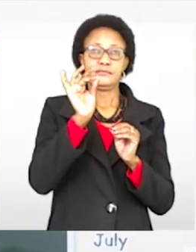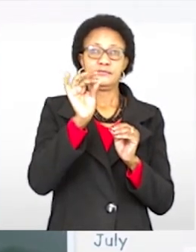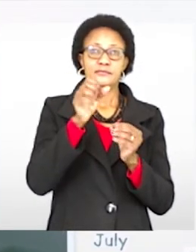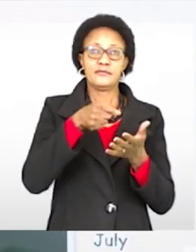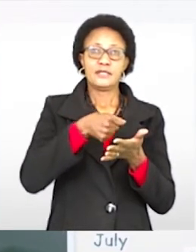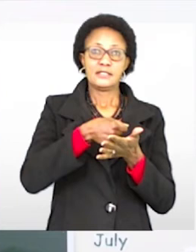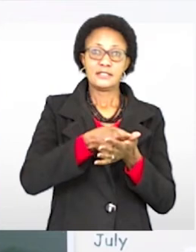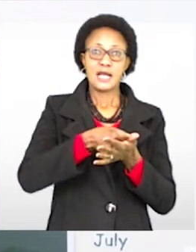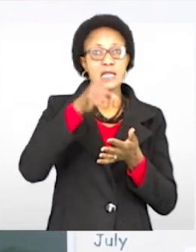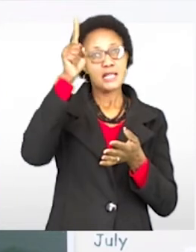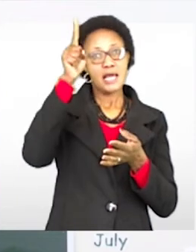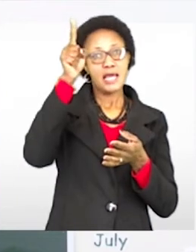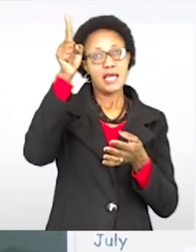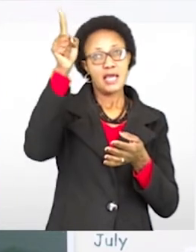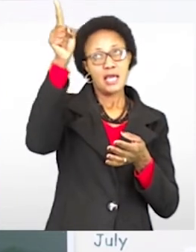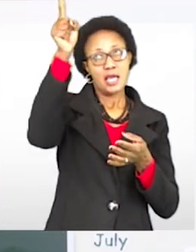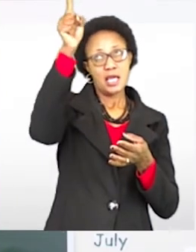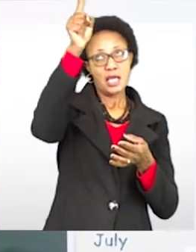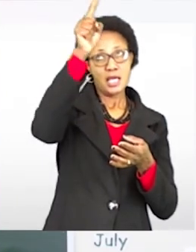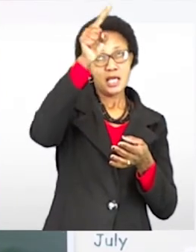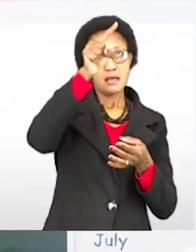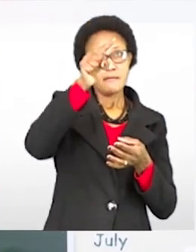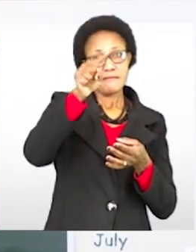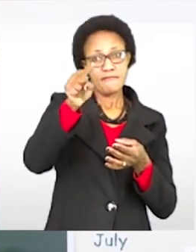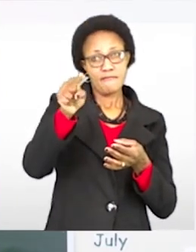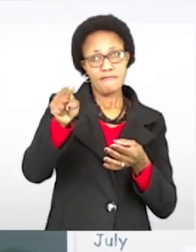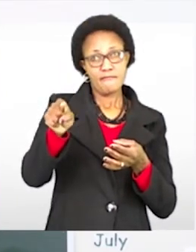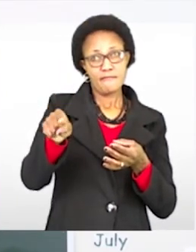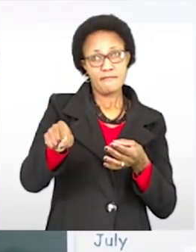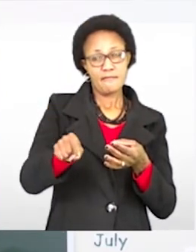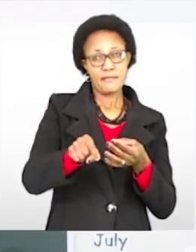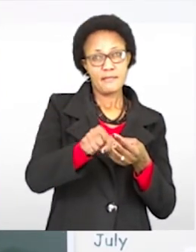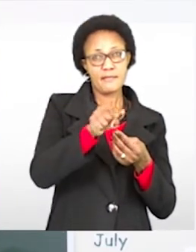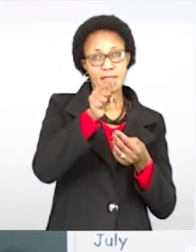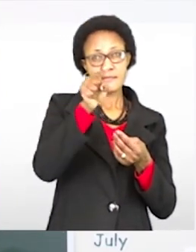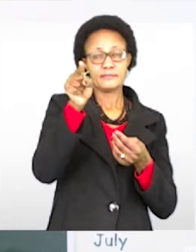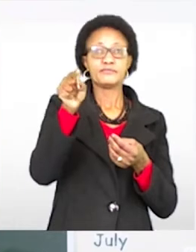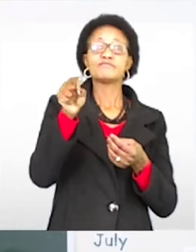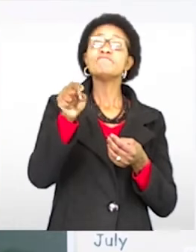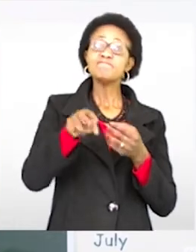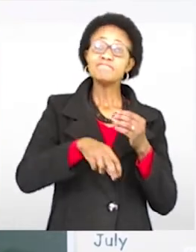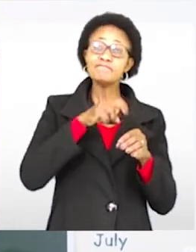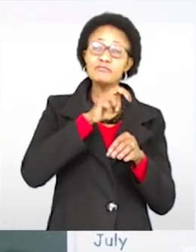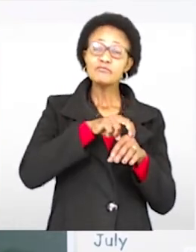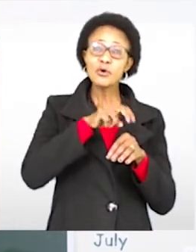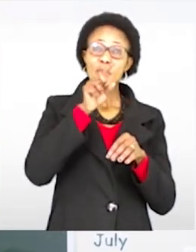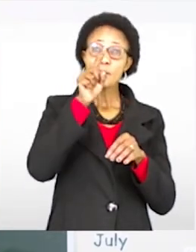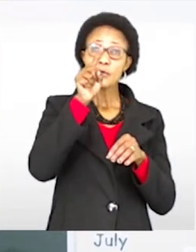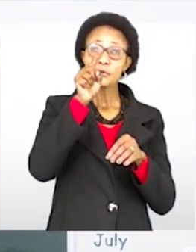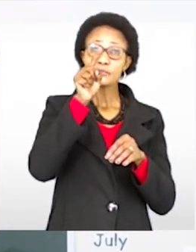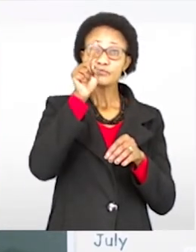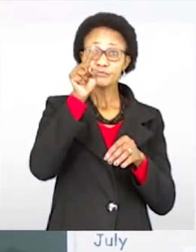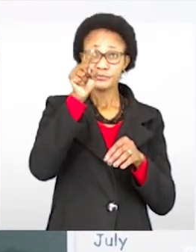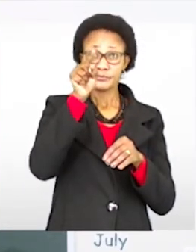air. Take your finger and you're going to trace along with me on the board. Are you ready? Wonderful.